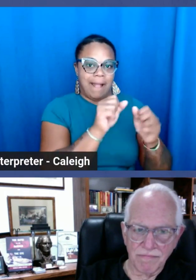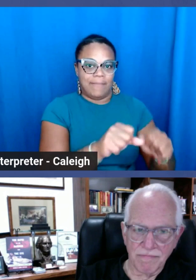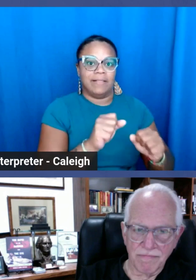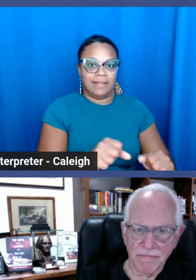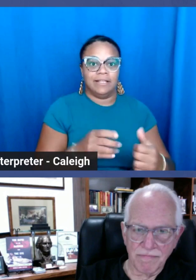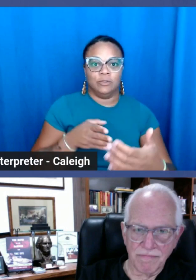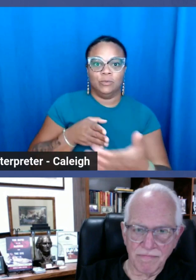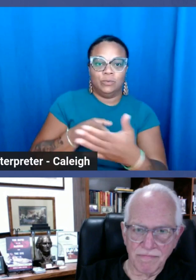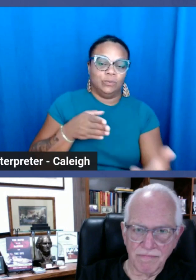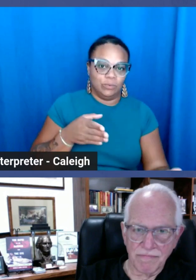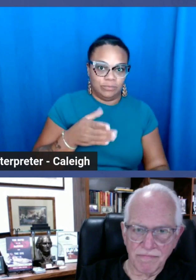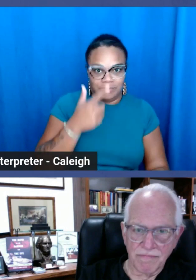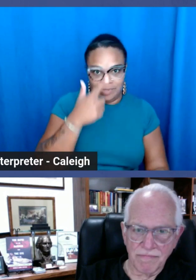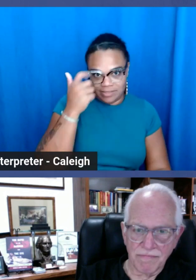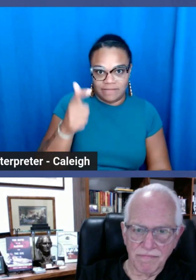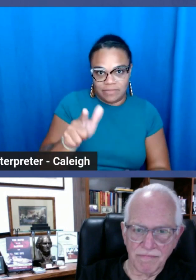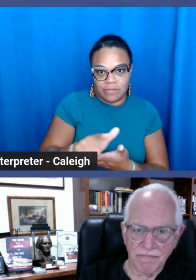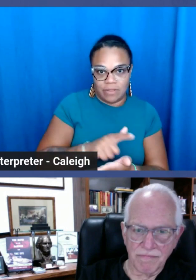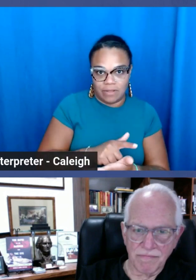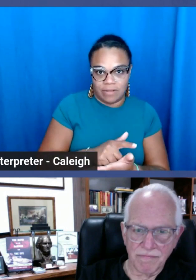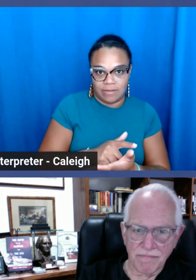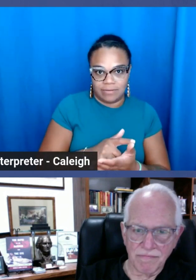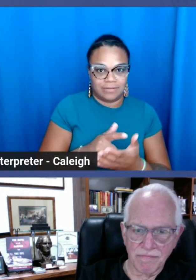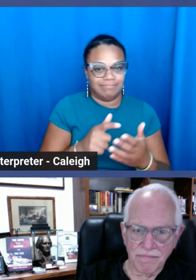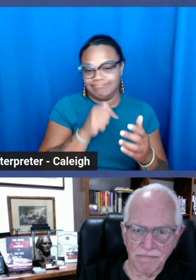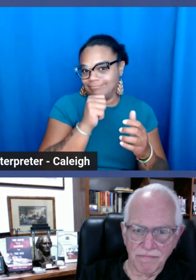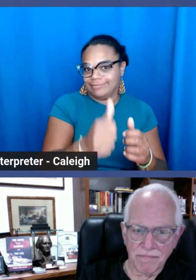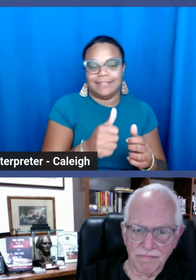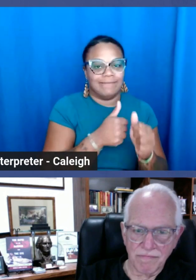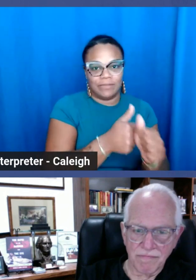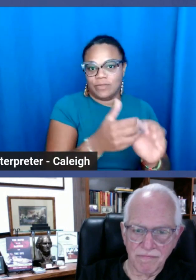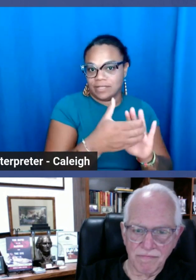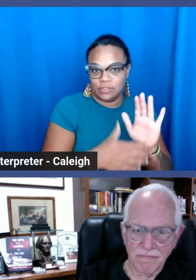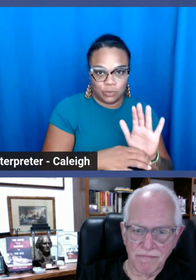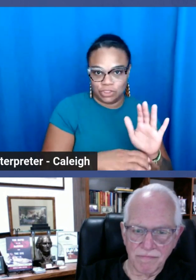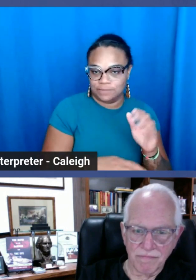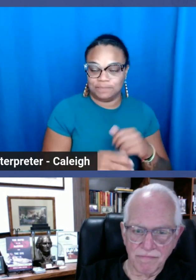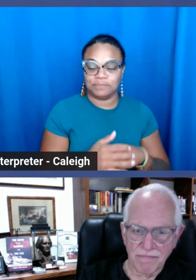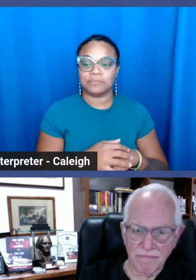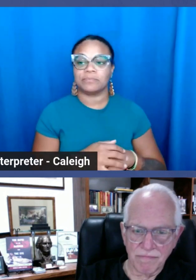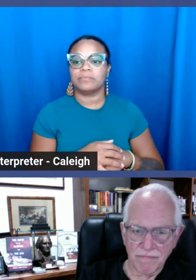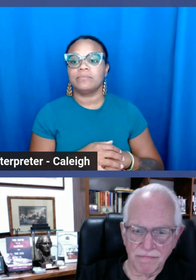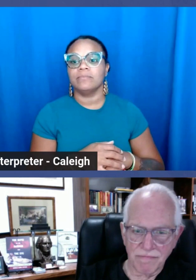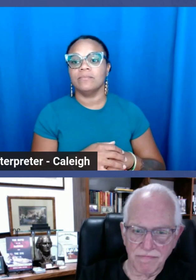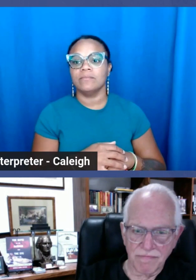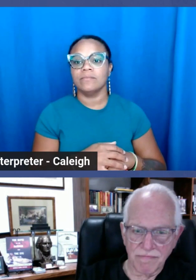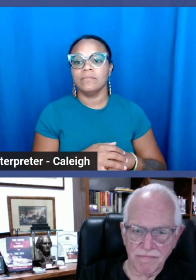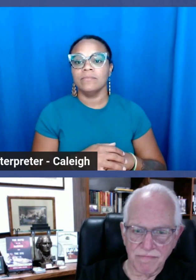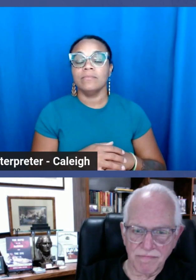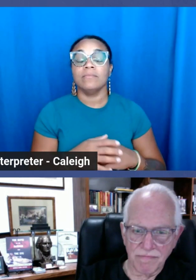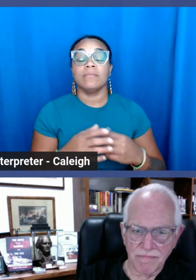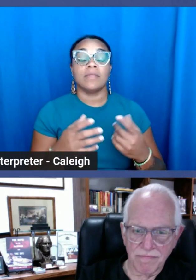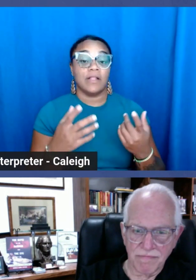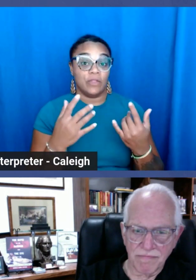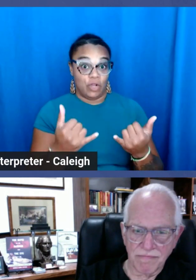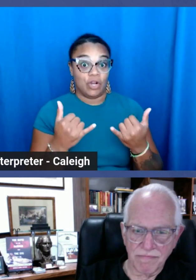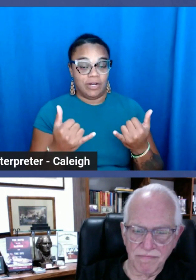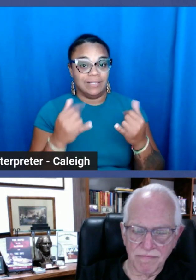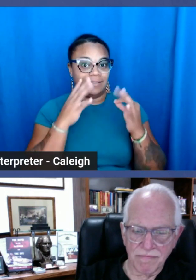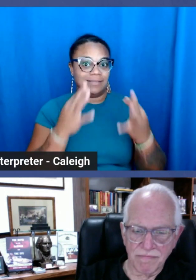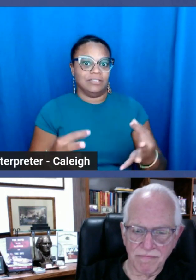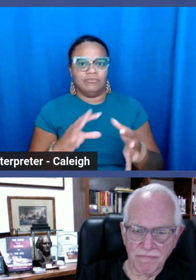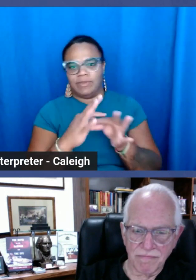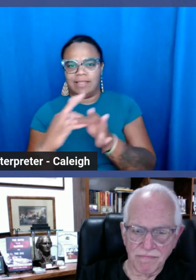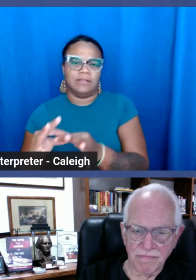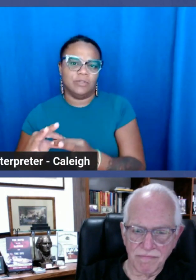the validity of the law. Reason being, as we discussed briefly in the standing decision related to the Woodhull